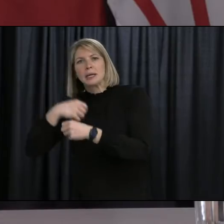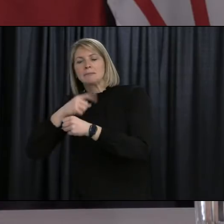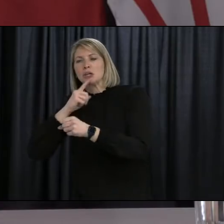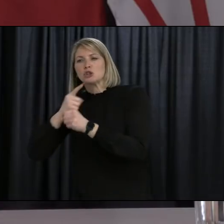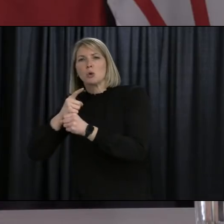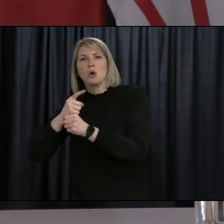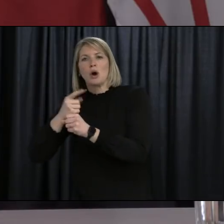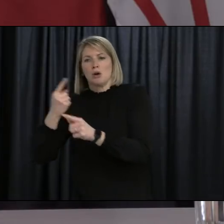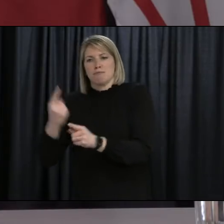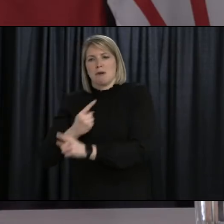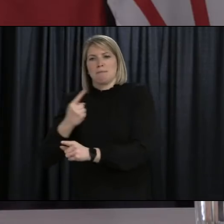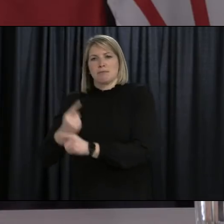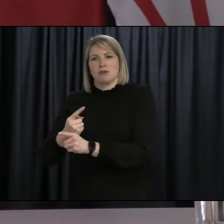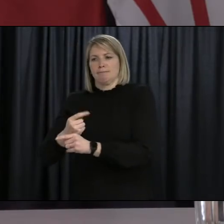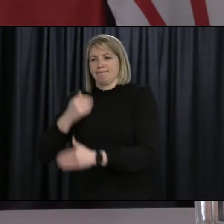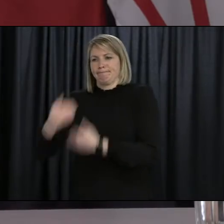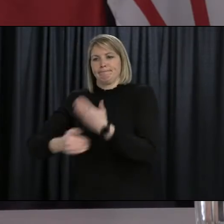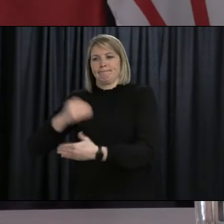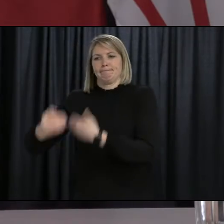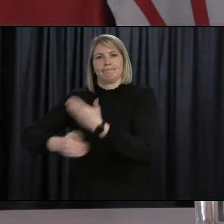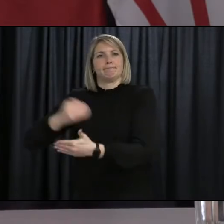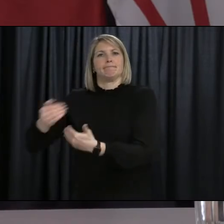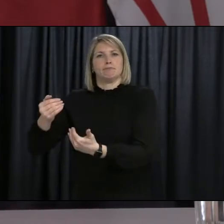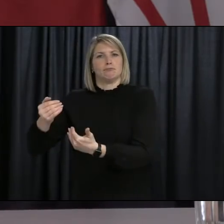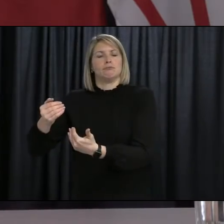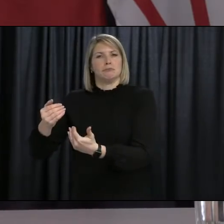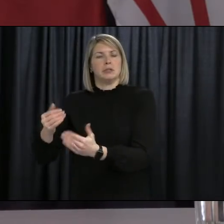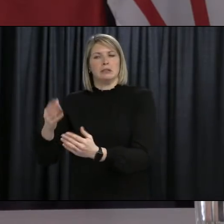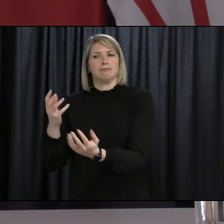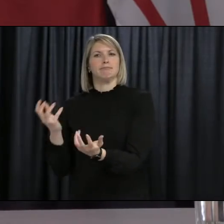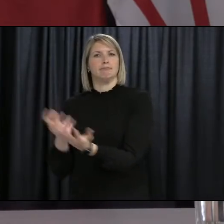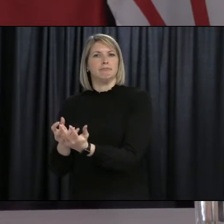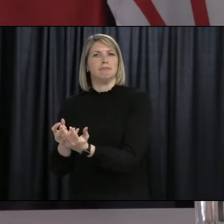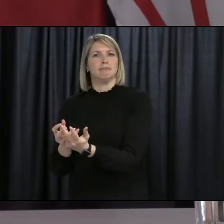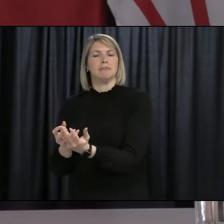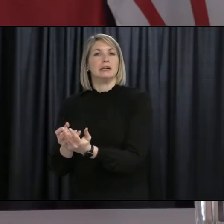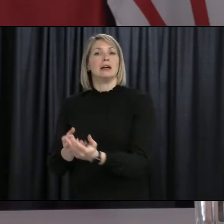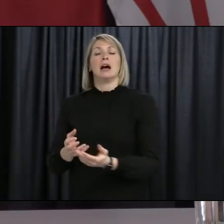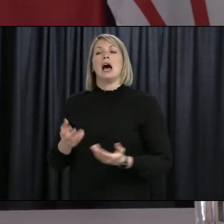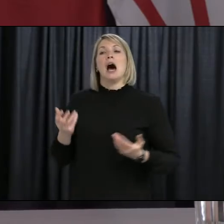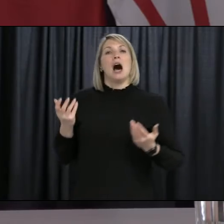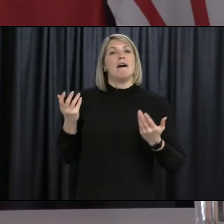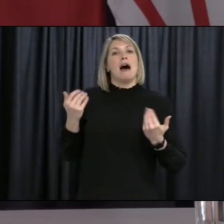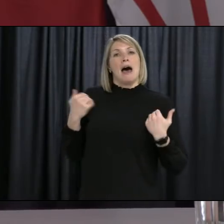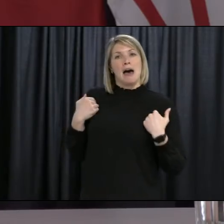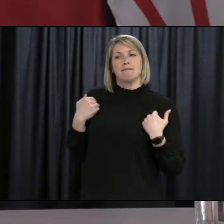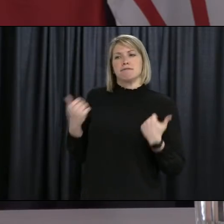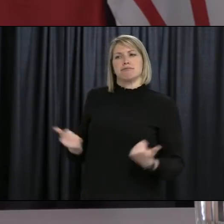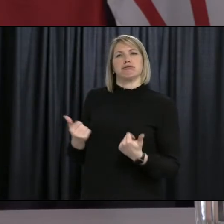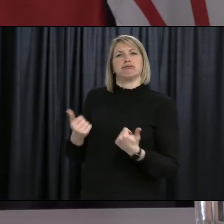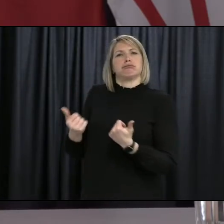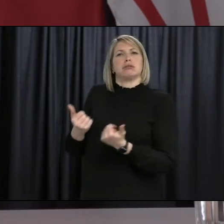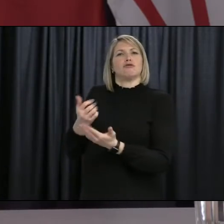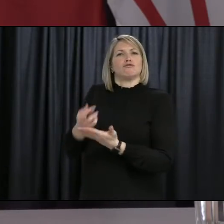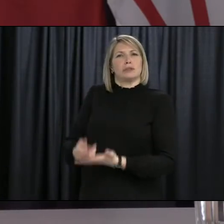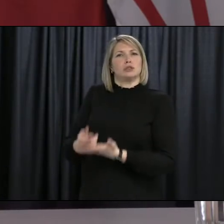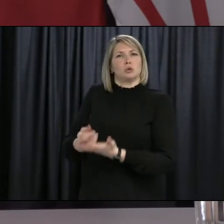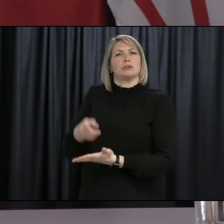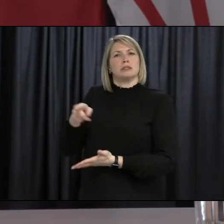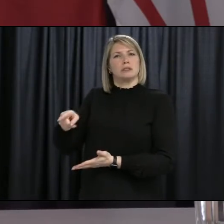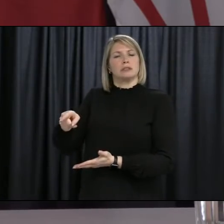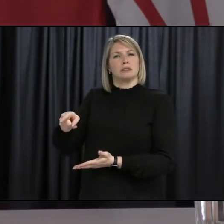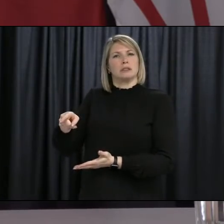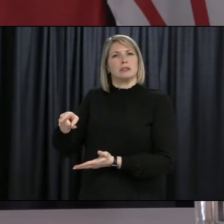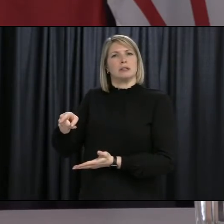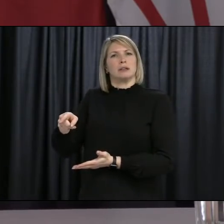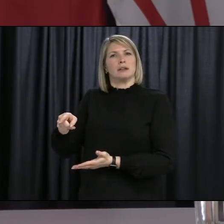that he had all the tools he needed to run a COVID-19 election, and he has many tools available to him. Once the writ is